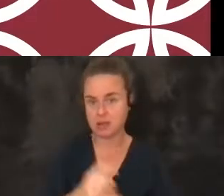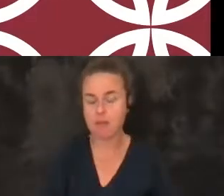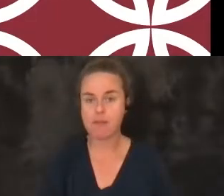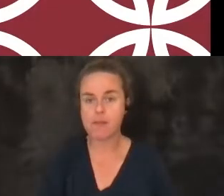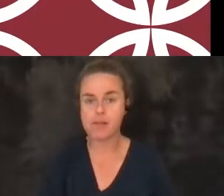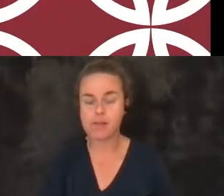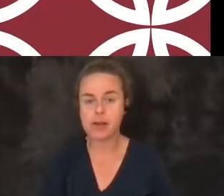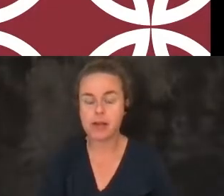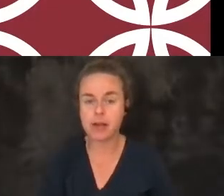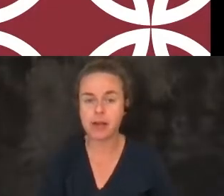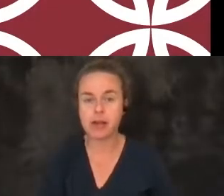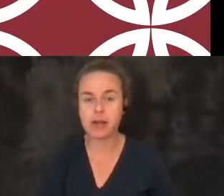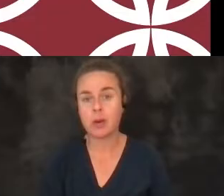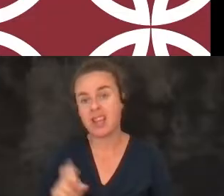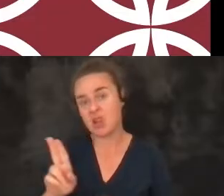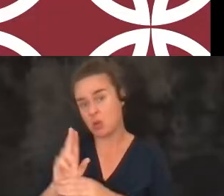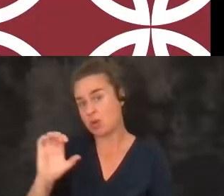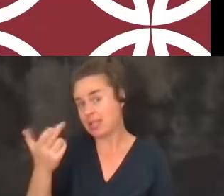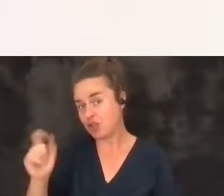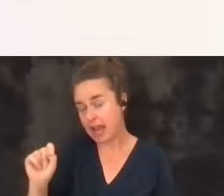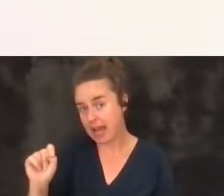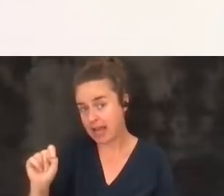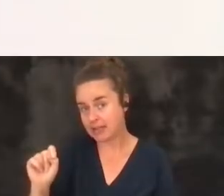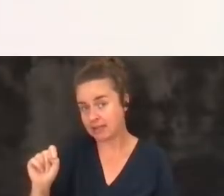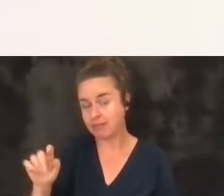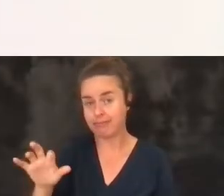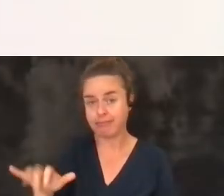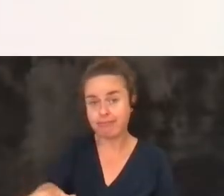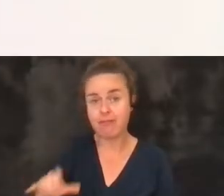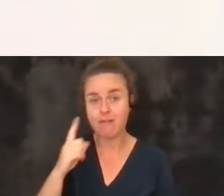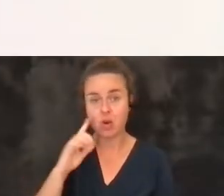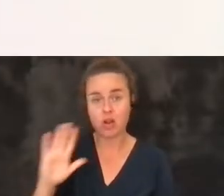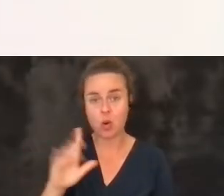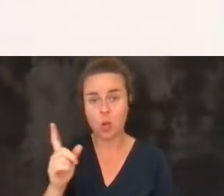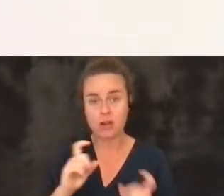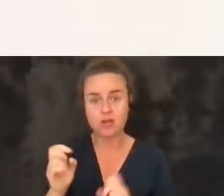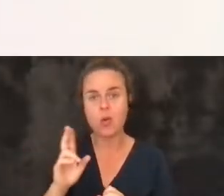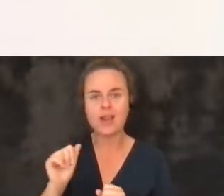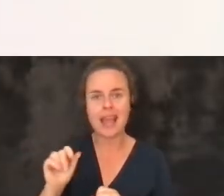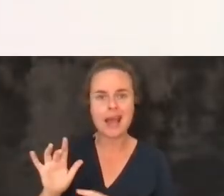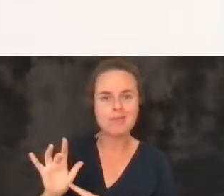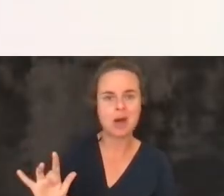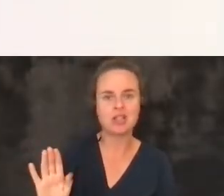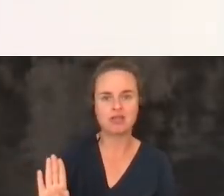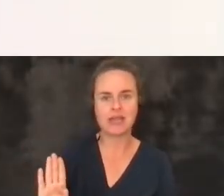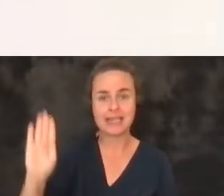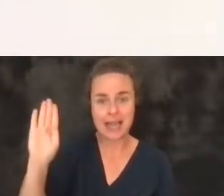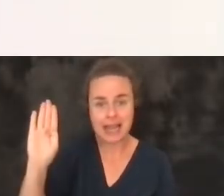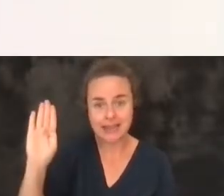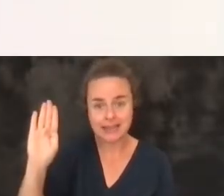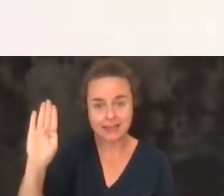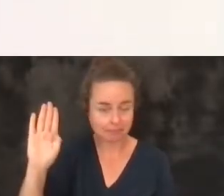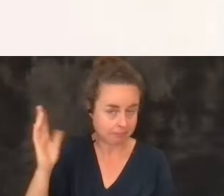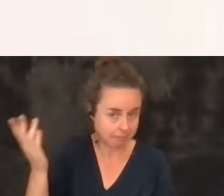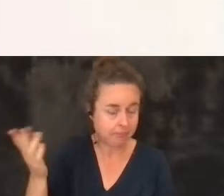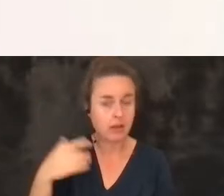let's, use the chat box, use your hands, and we'll just take